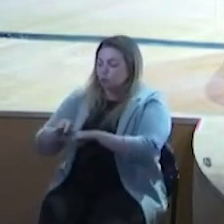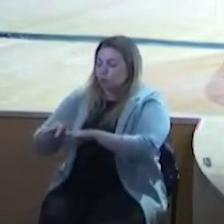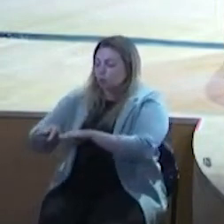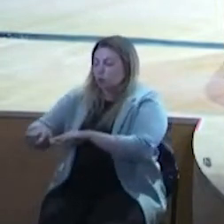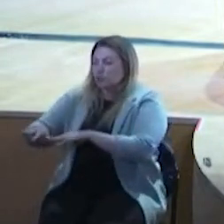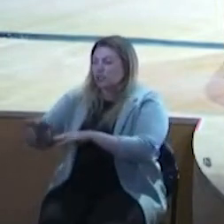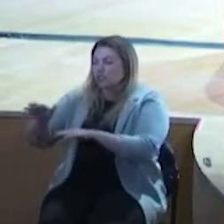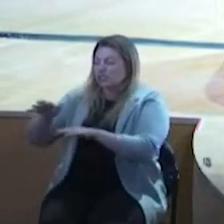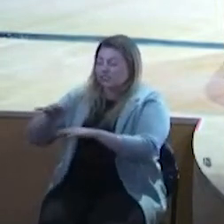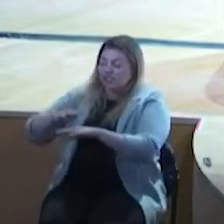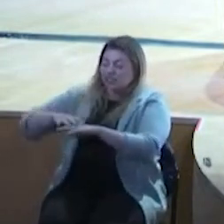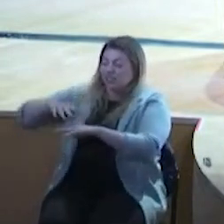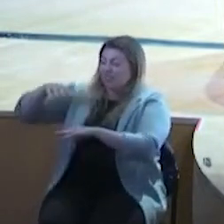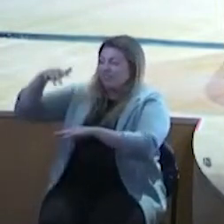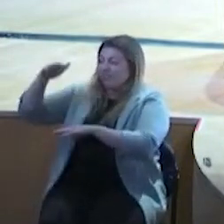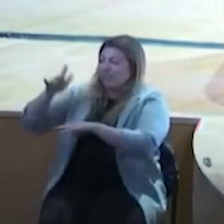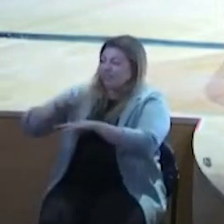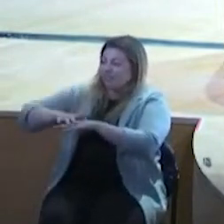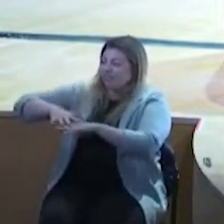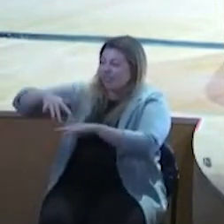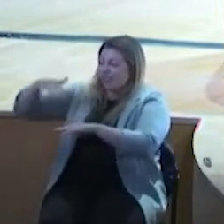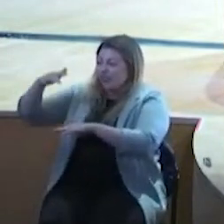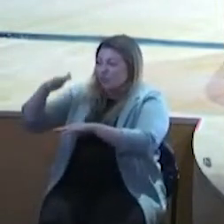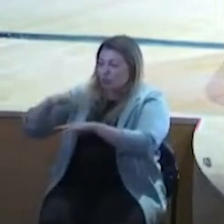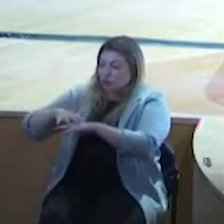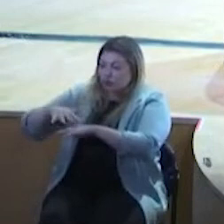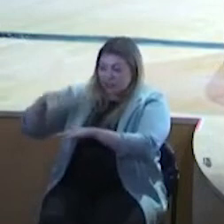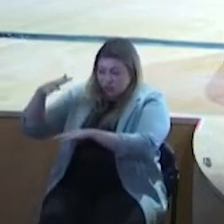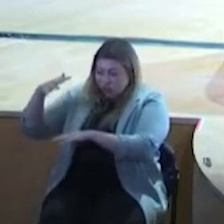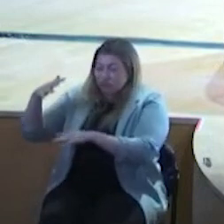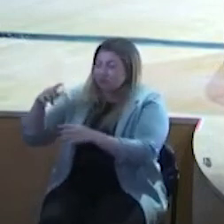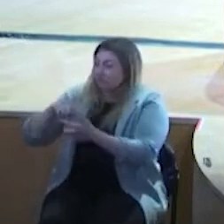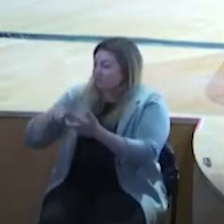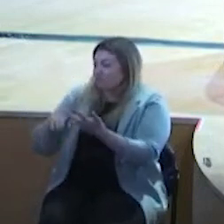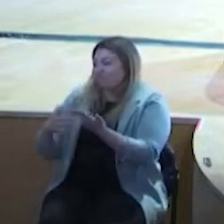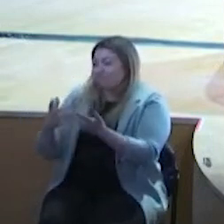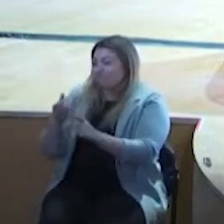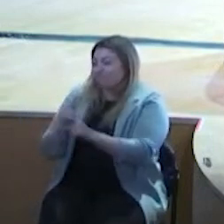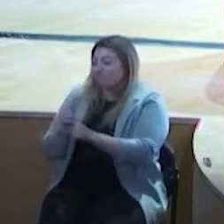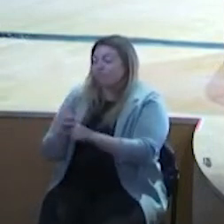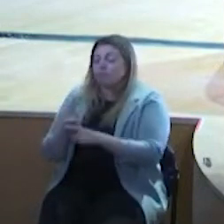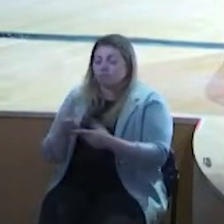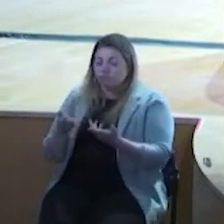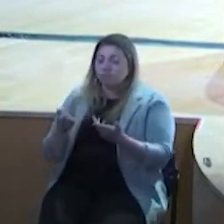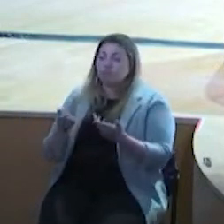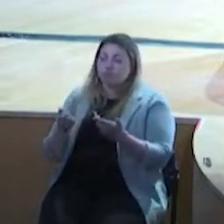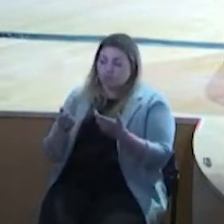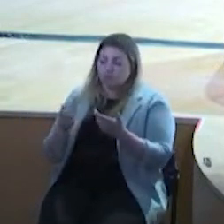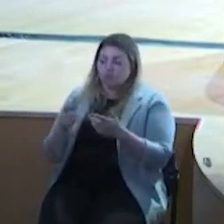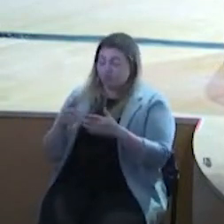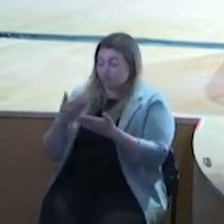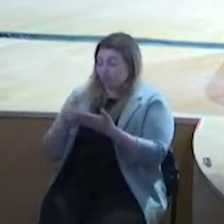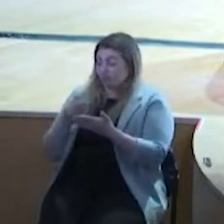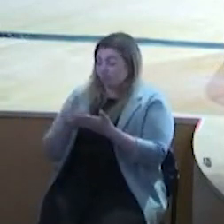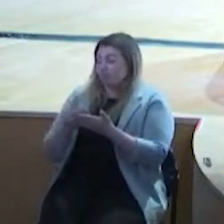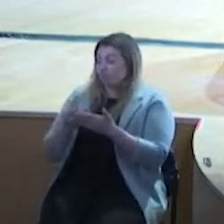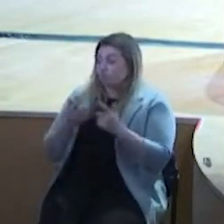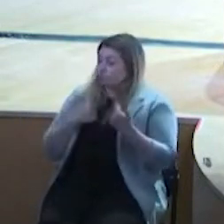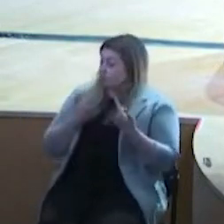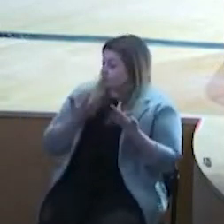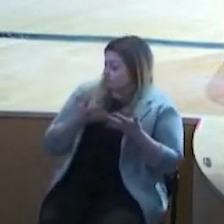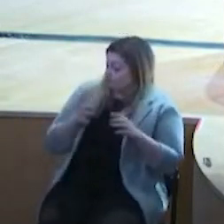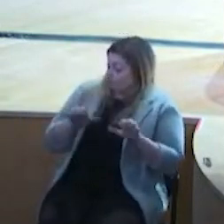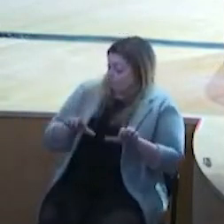and evaporation. So we will be using our money, and we have been using our money